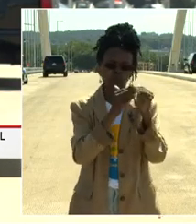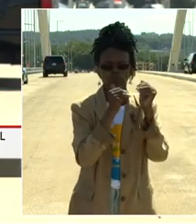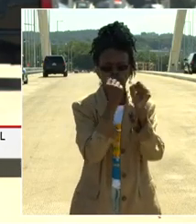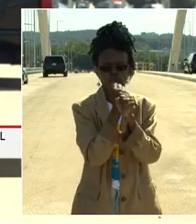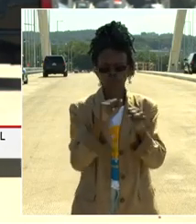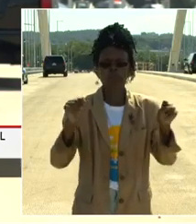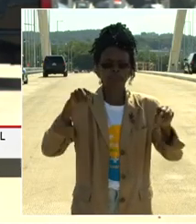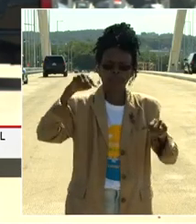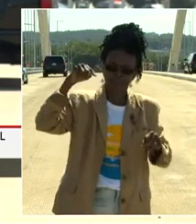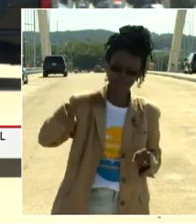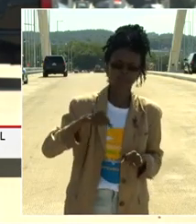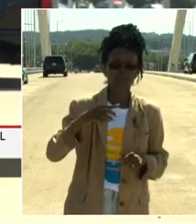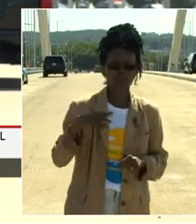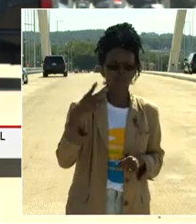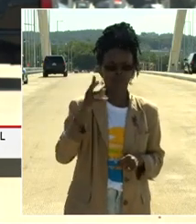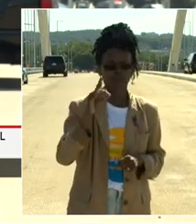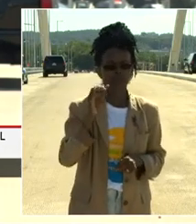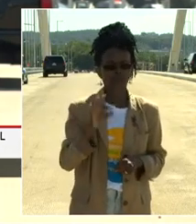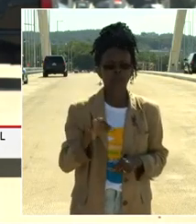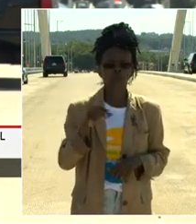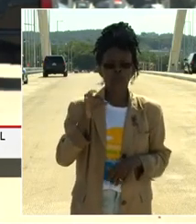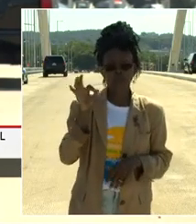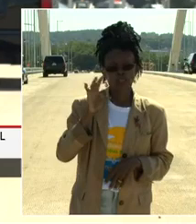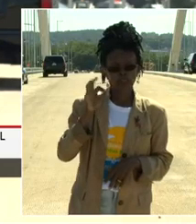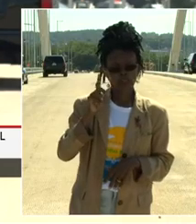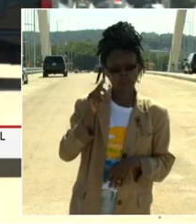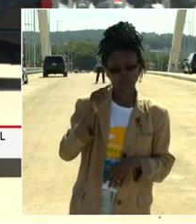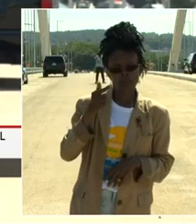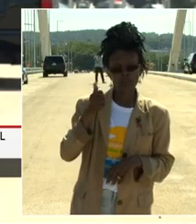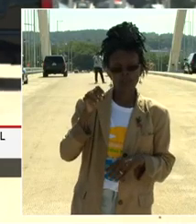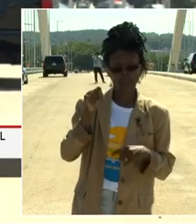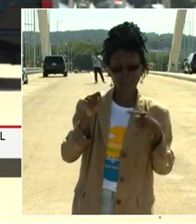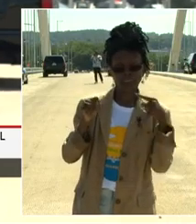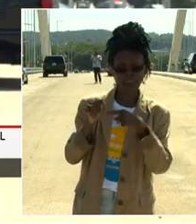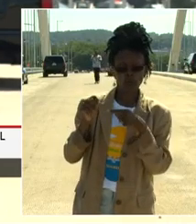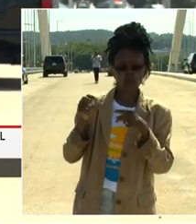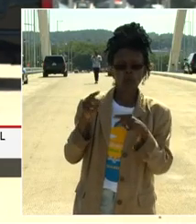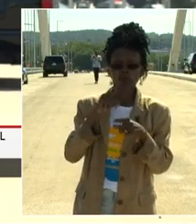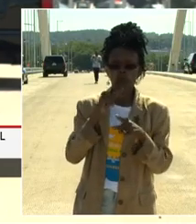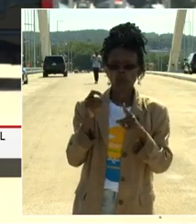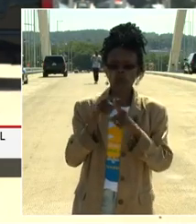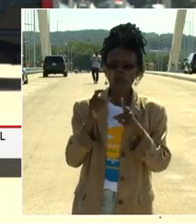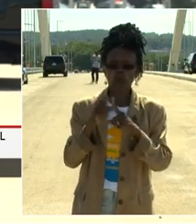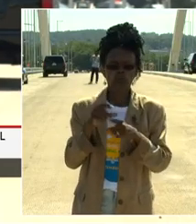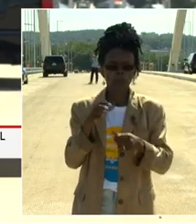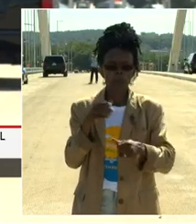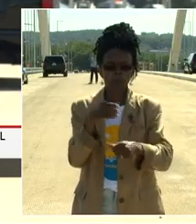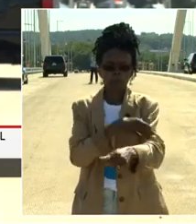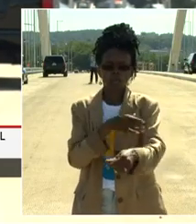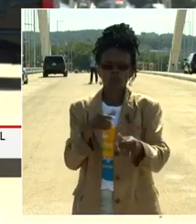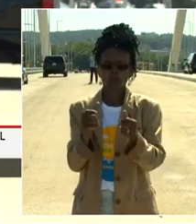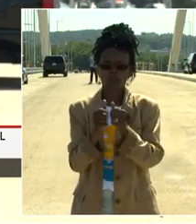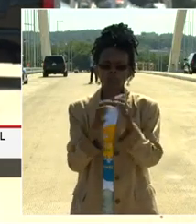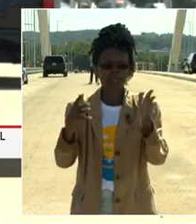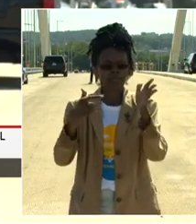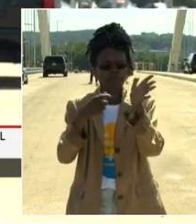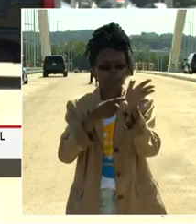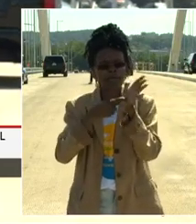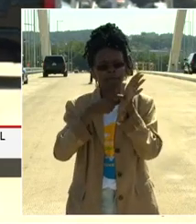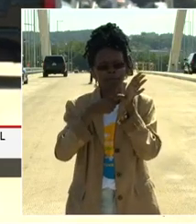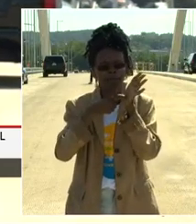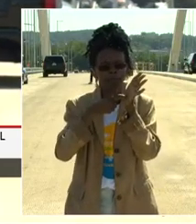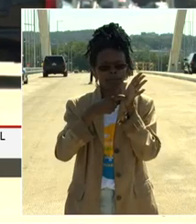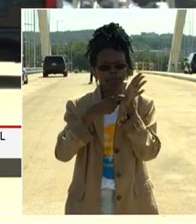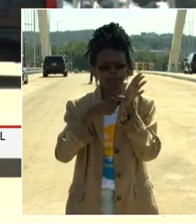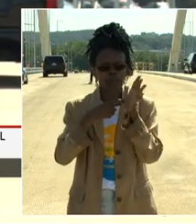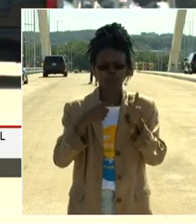For as Frederick Douglass said, power concedes nothing without a demand. We're grateful that you have spent a